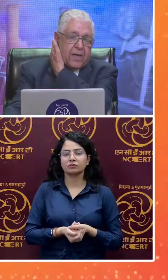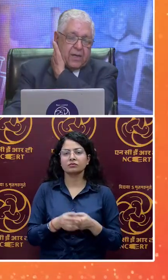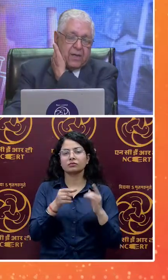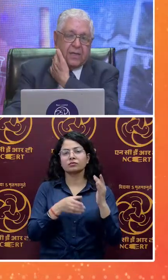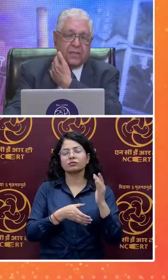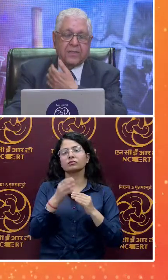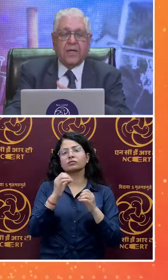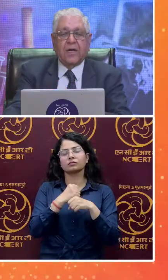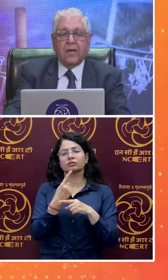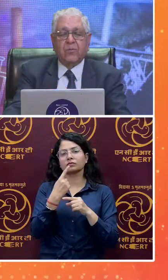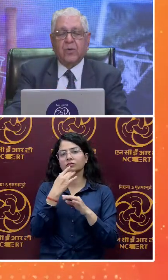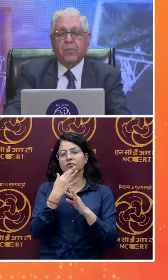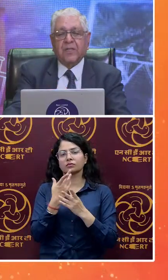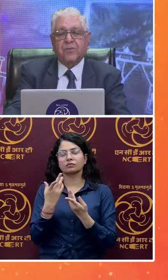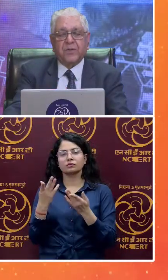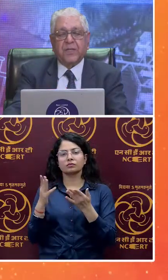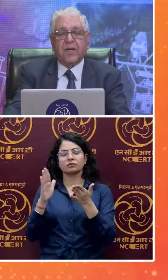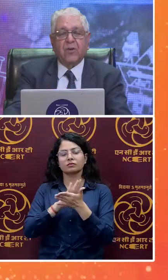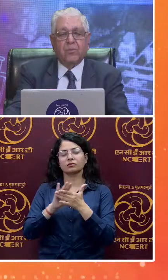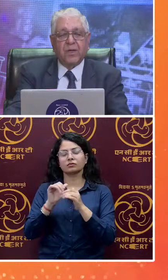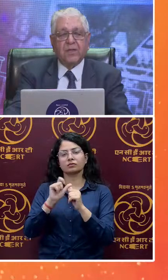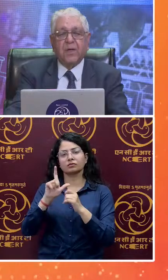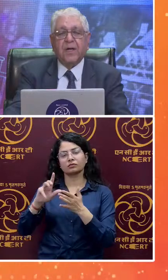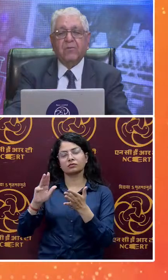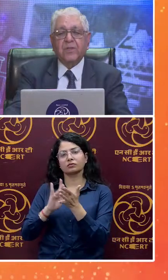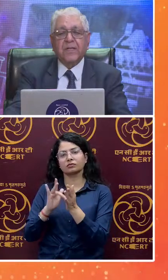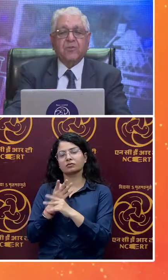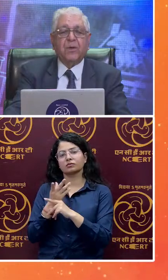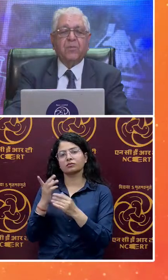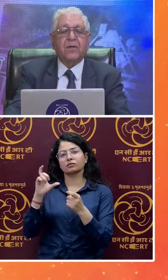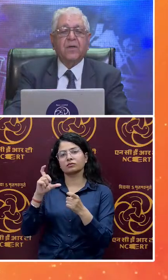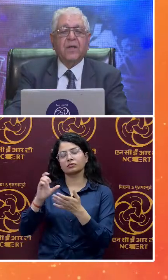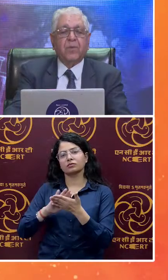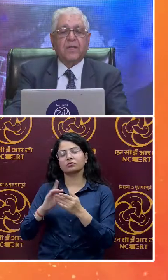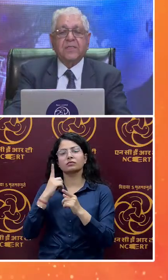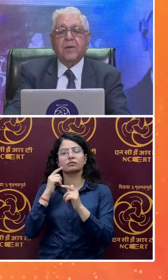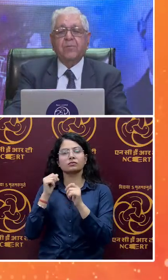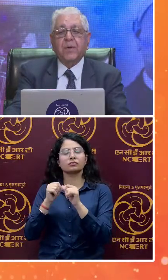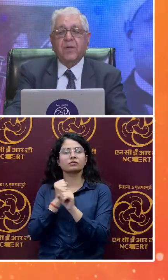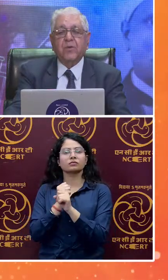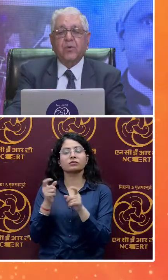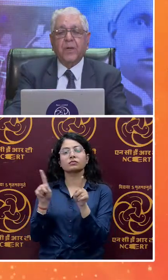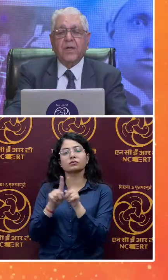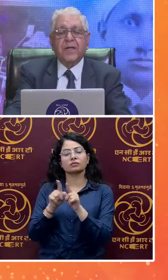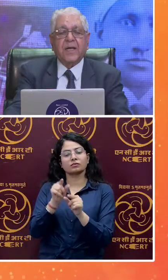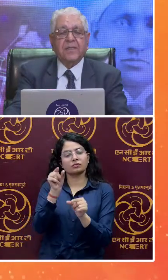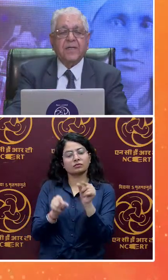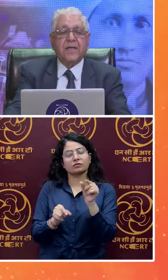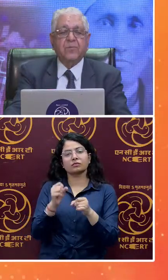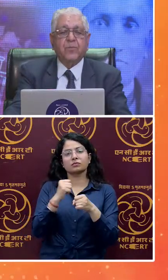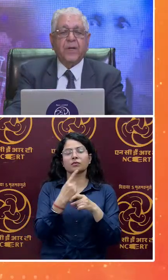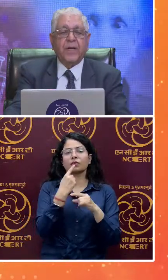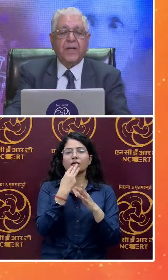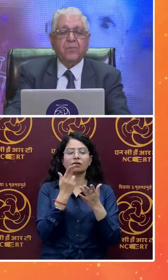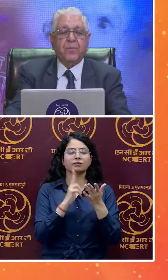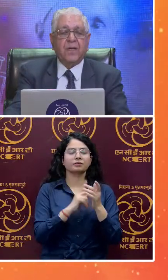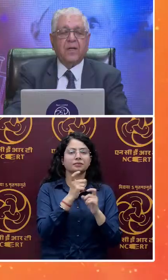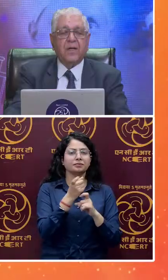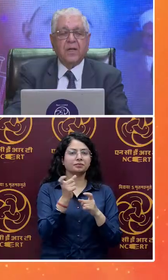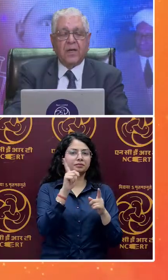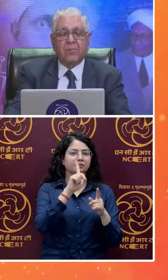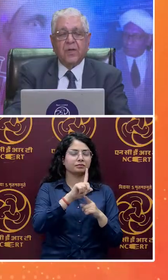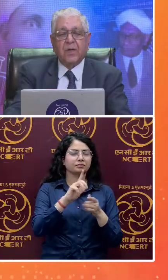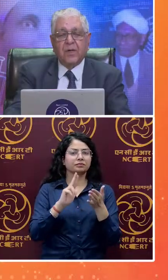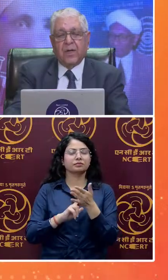architected by Helmut Barsch from Chicago, but the building was actually built by the same people who built the NCL in Pune and